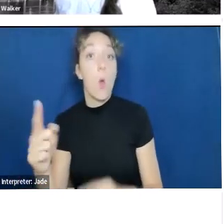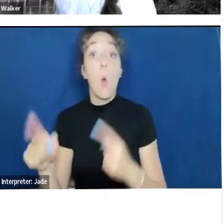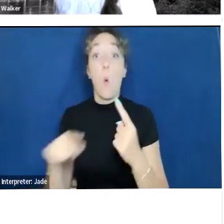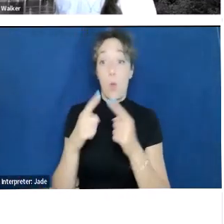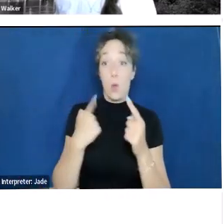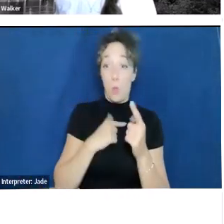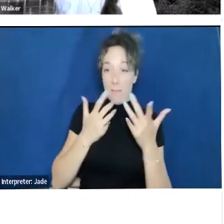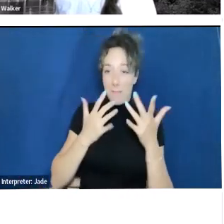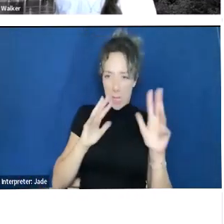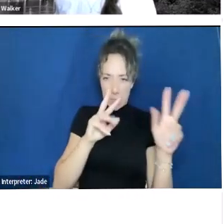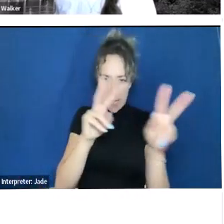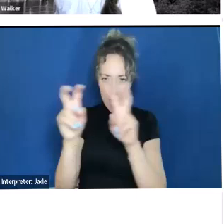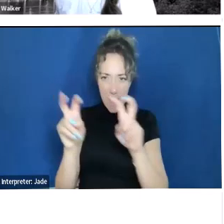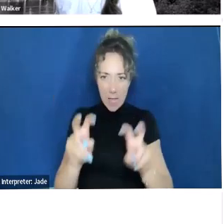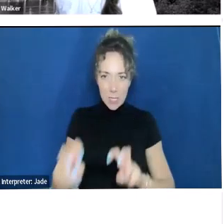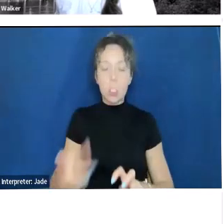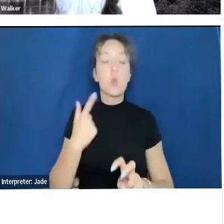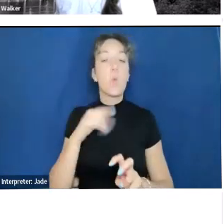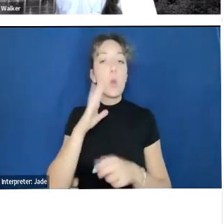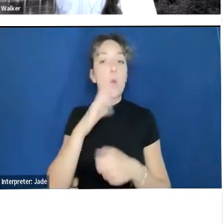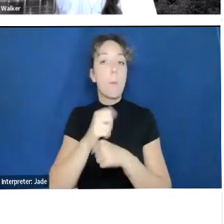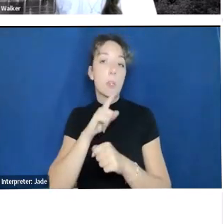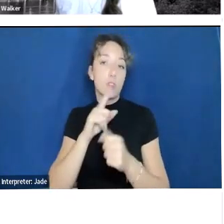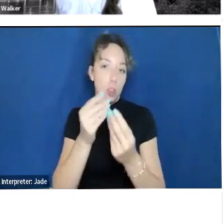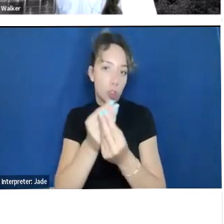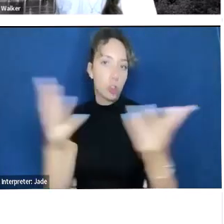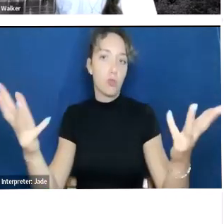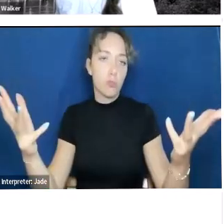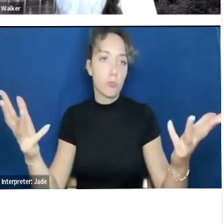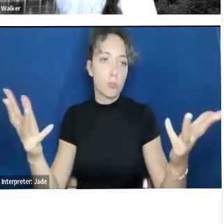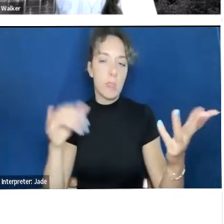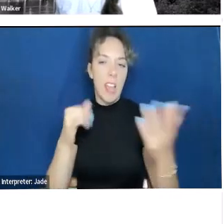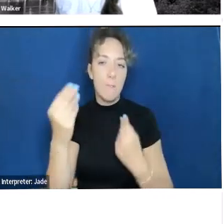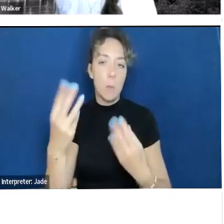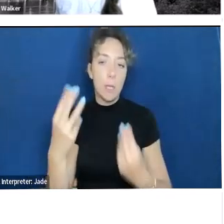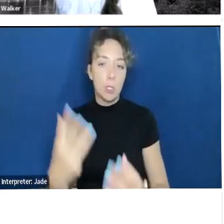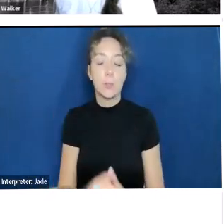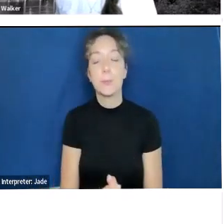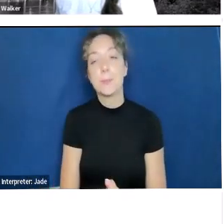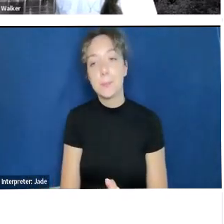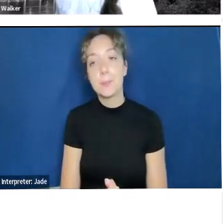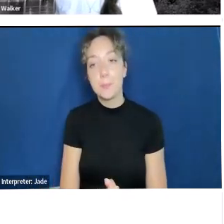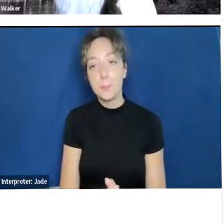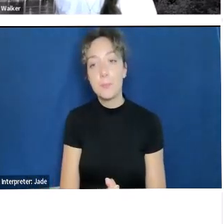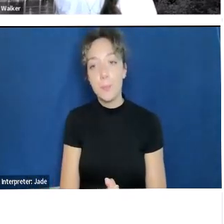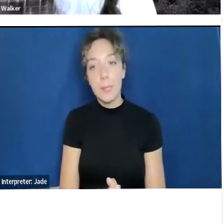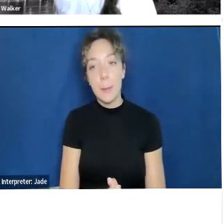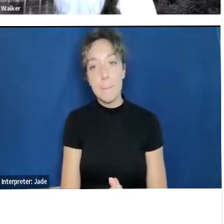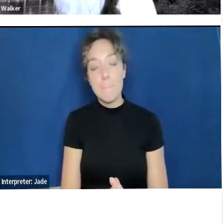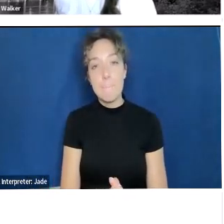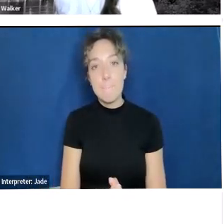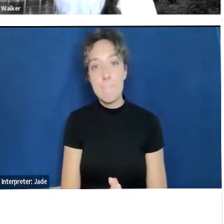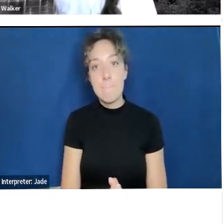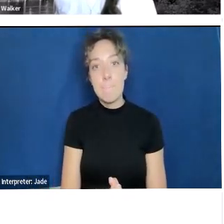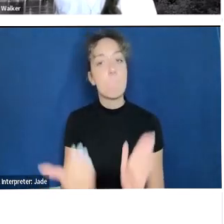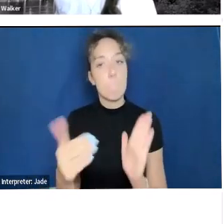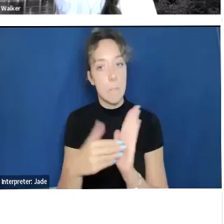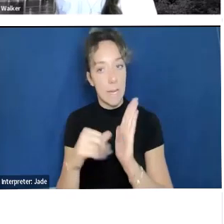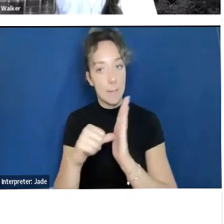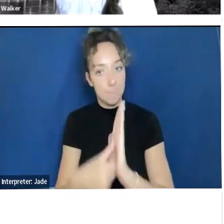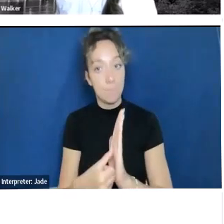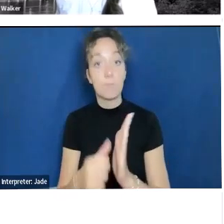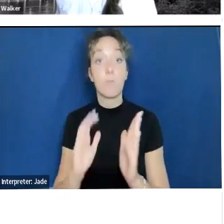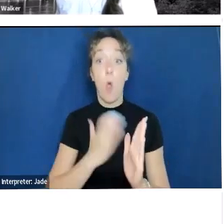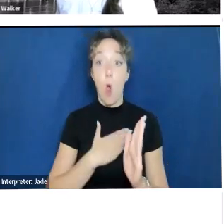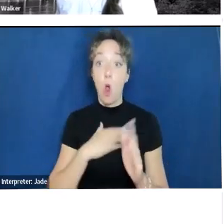an analysis, we will ensure to share out that information. Again, though, the standard practice is